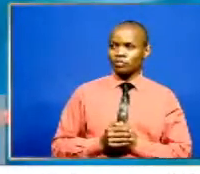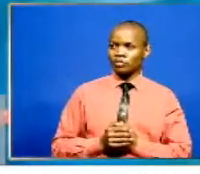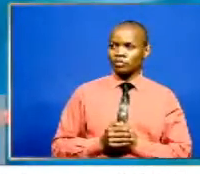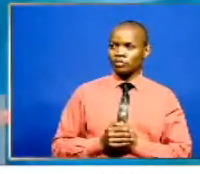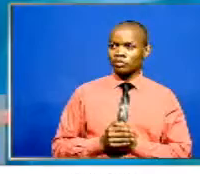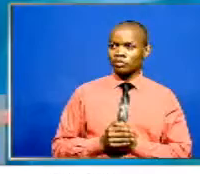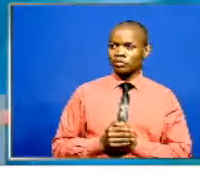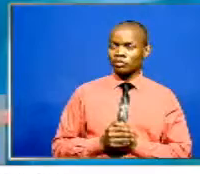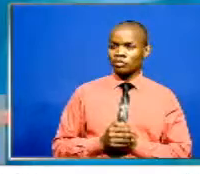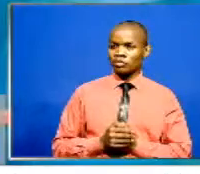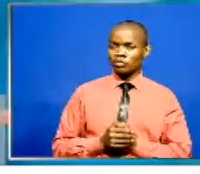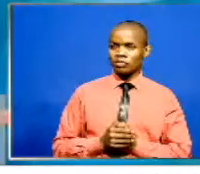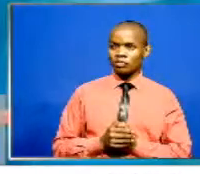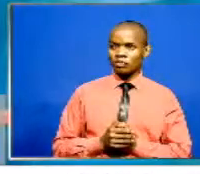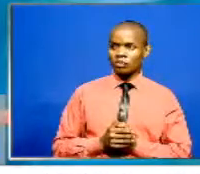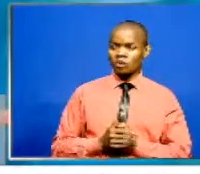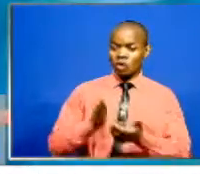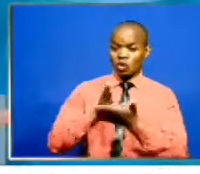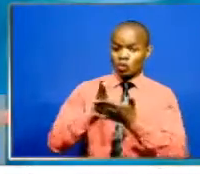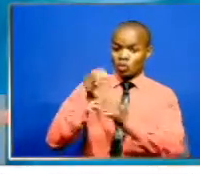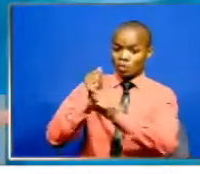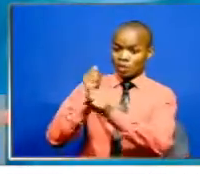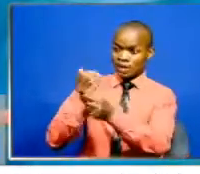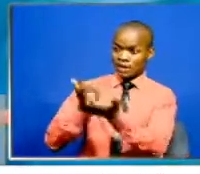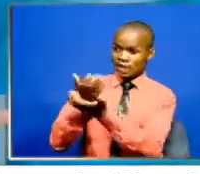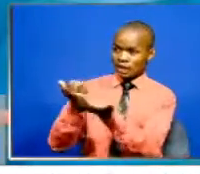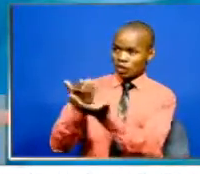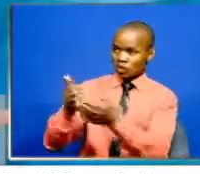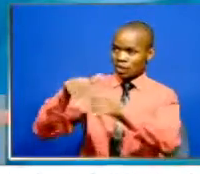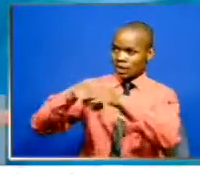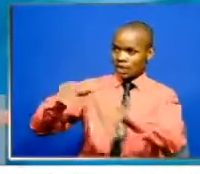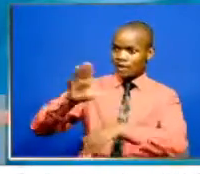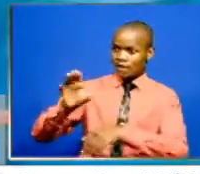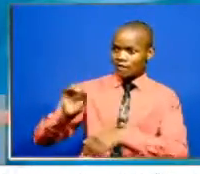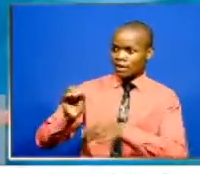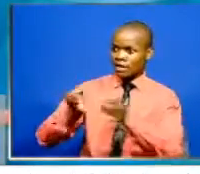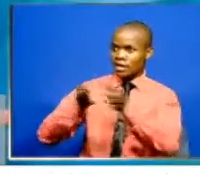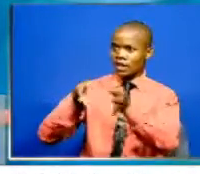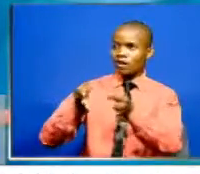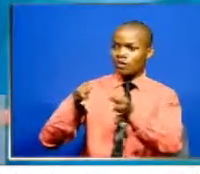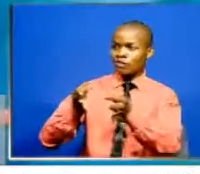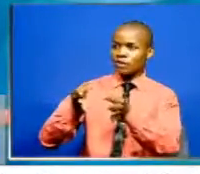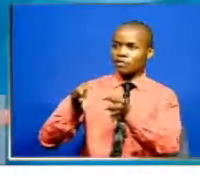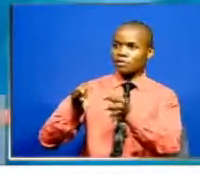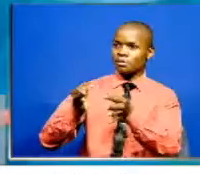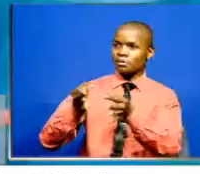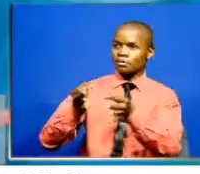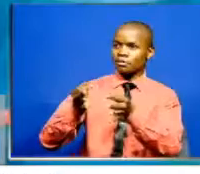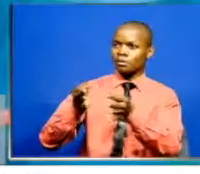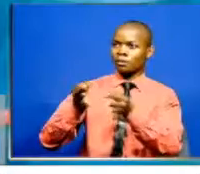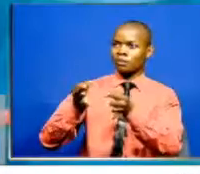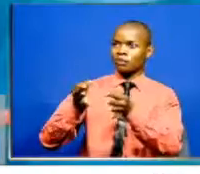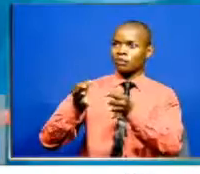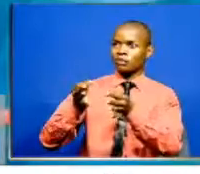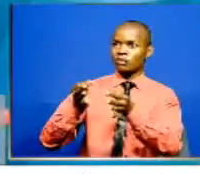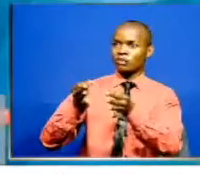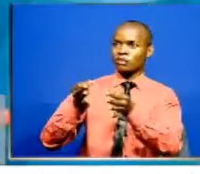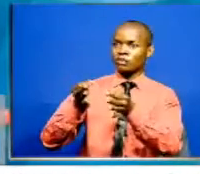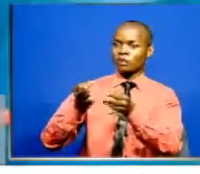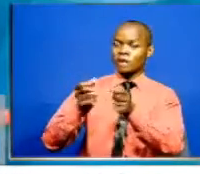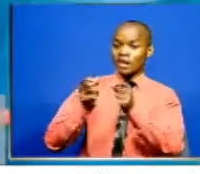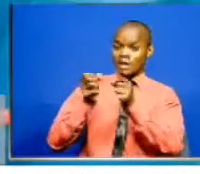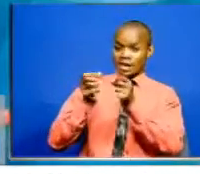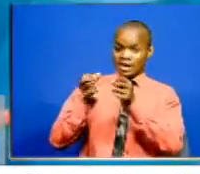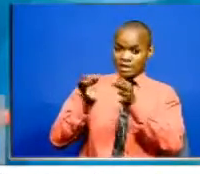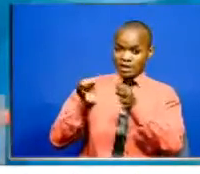the economy in Africa, you know. If we keep watching our natural